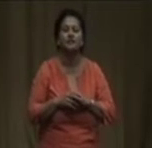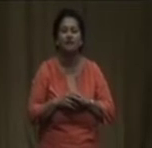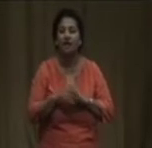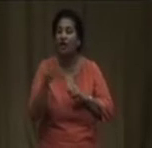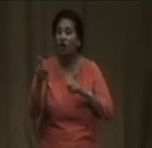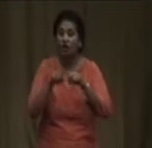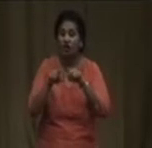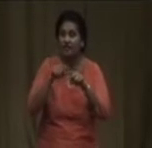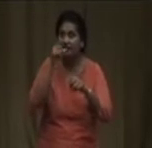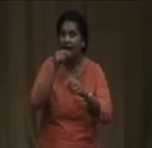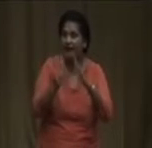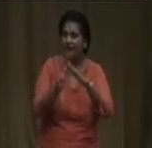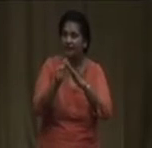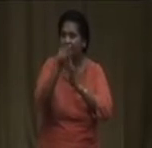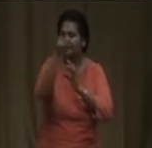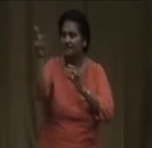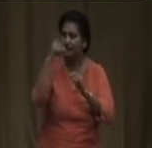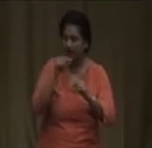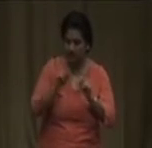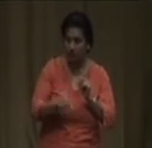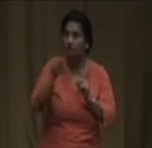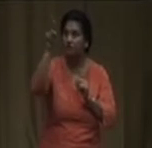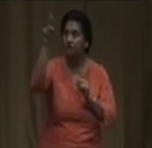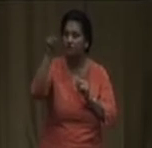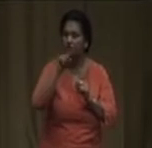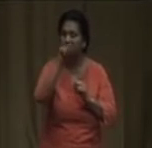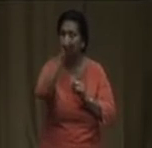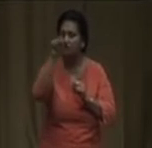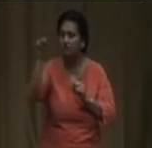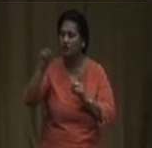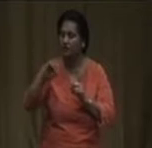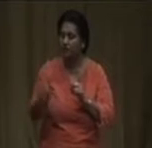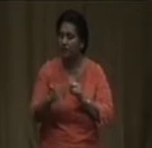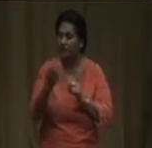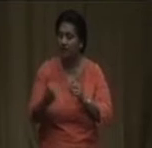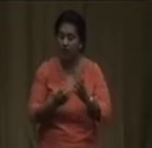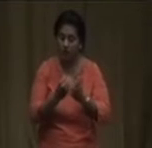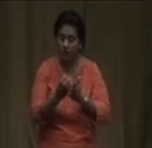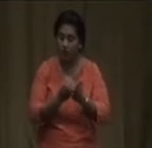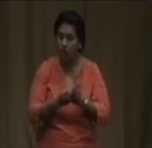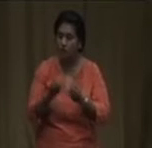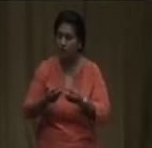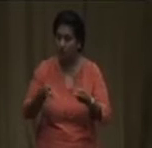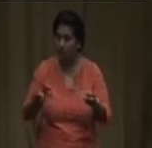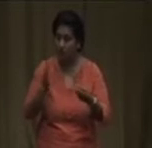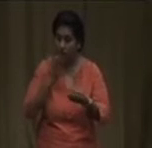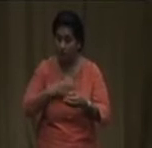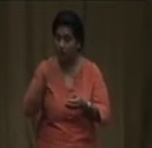the OerU, learners must be able to access all the course materials without the need to register a